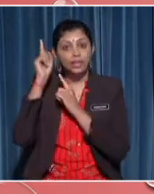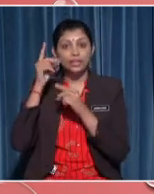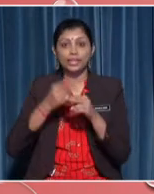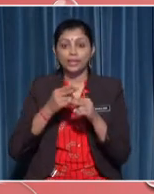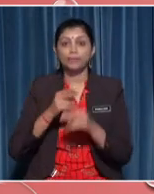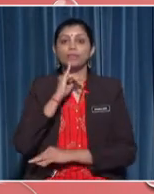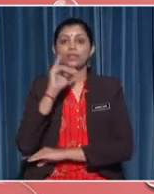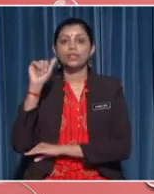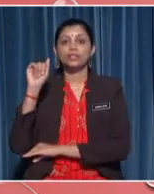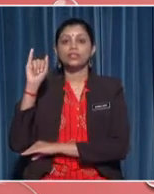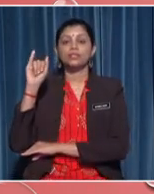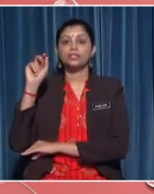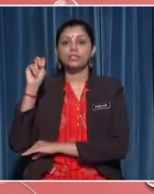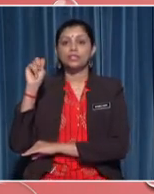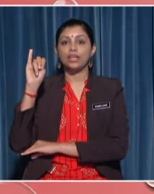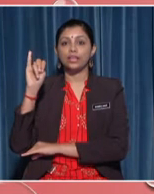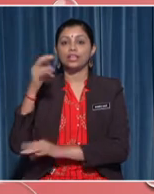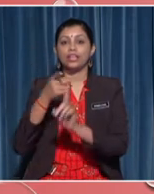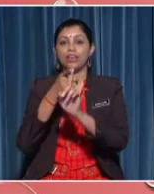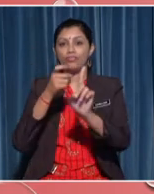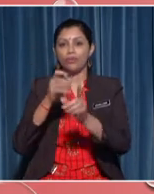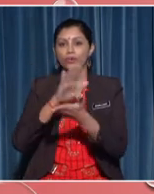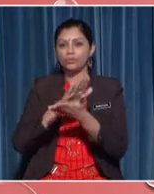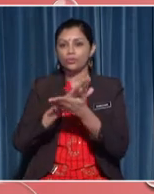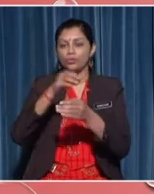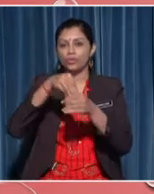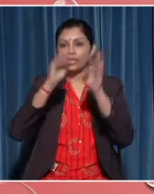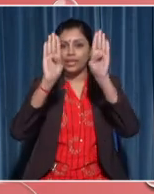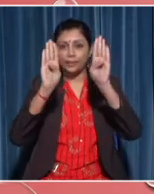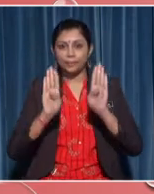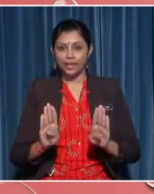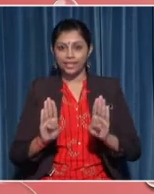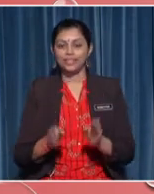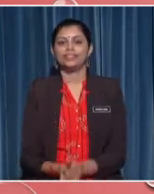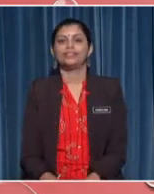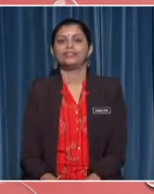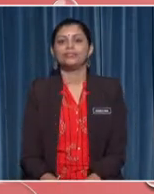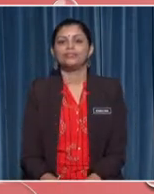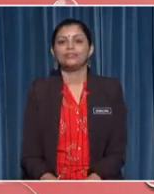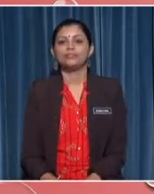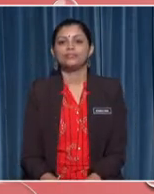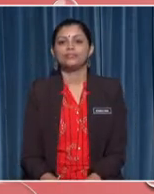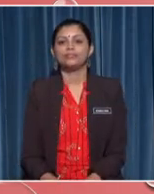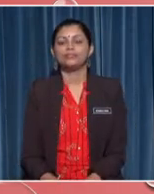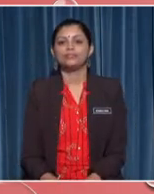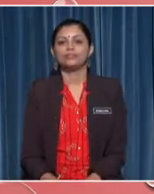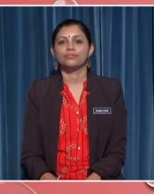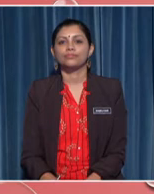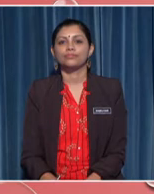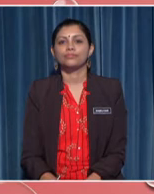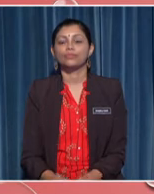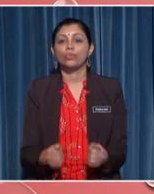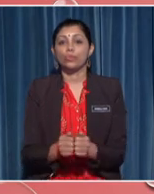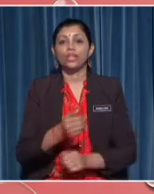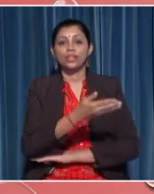Puan Nur Afini binti Razali from SK Jalan 4, Bandar Baru Bangi. With me